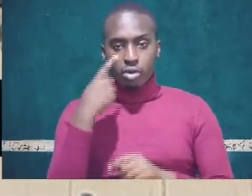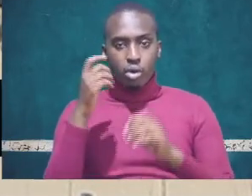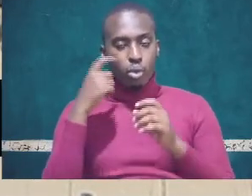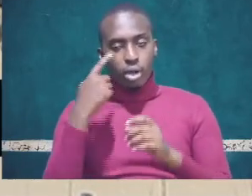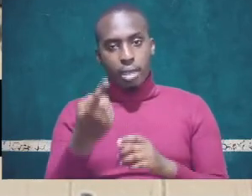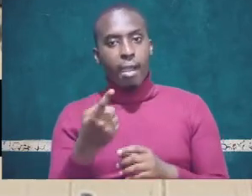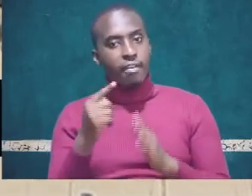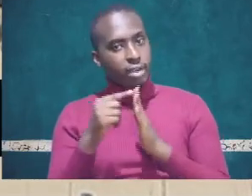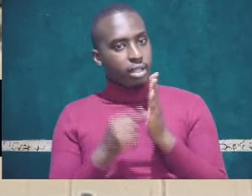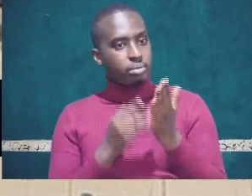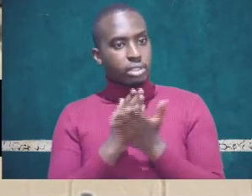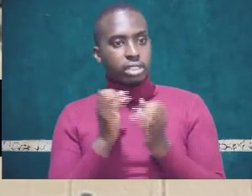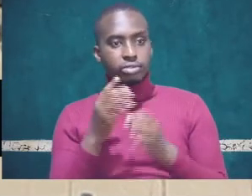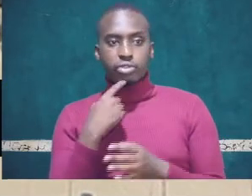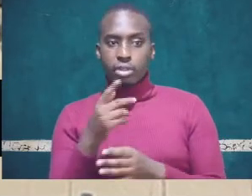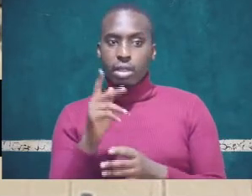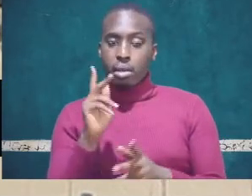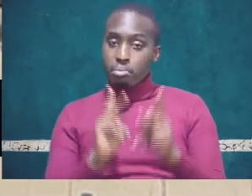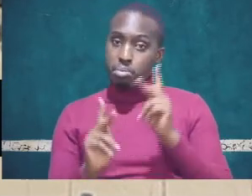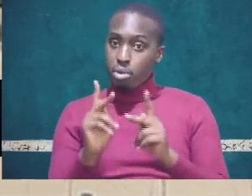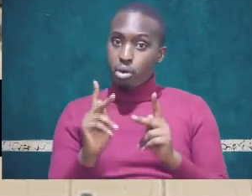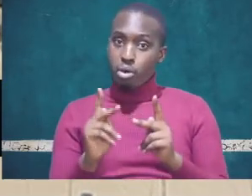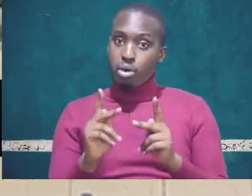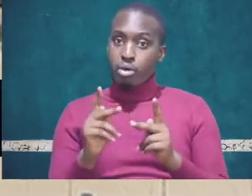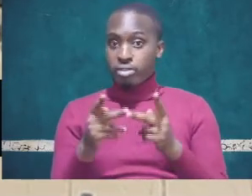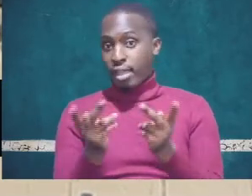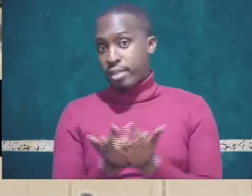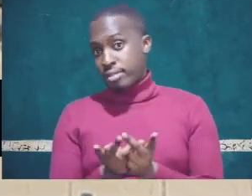factor. You have, if you talk about population size, you have to talk